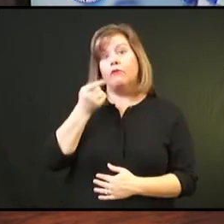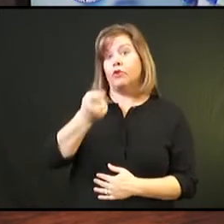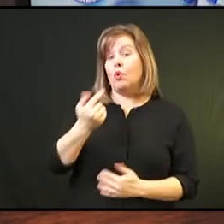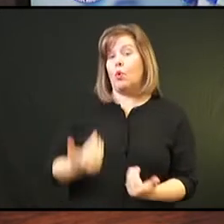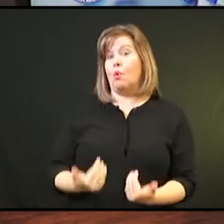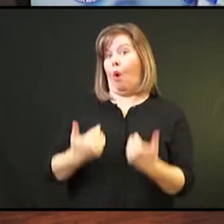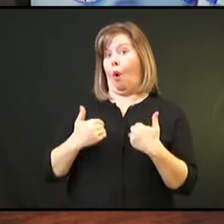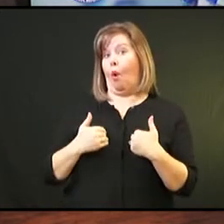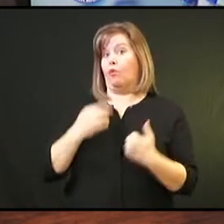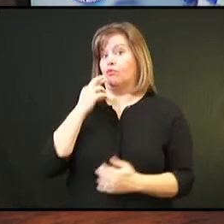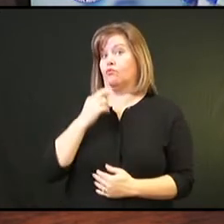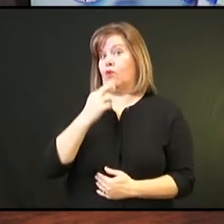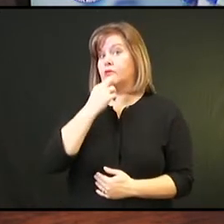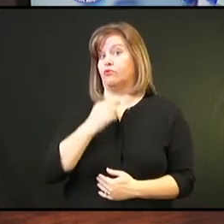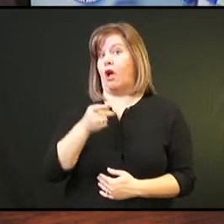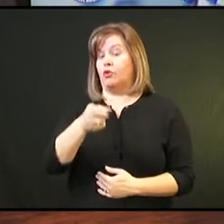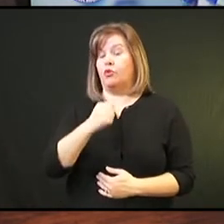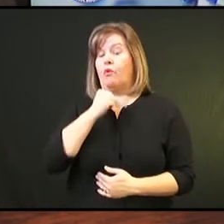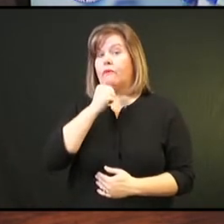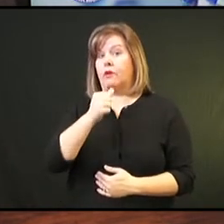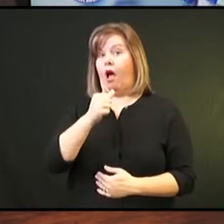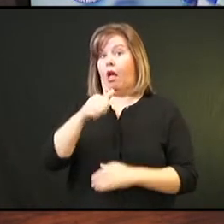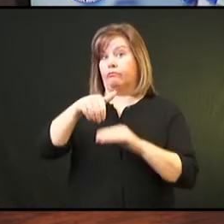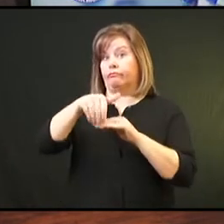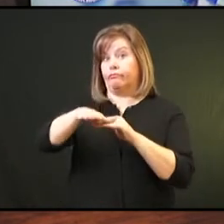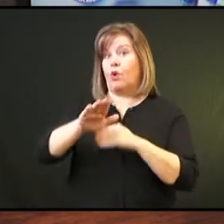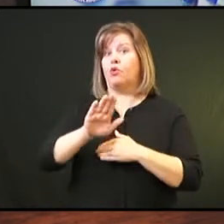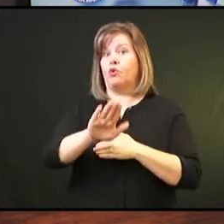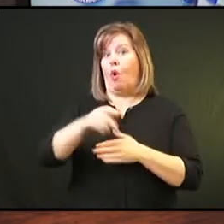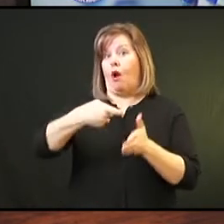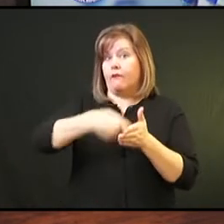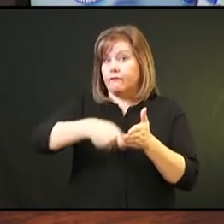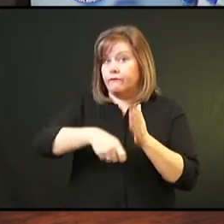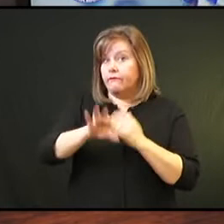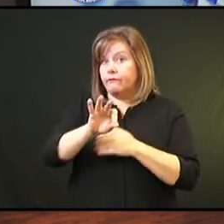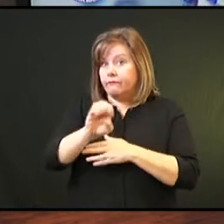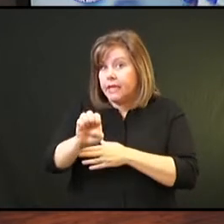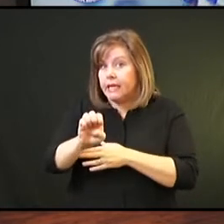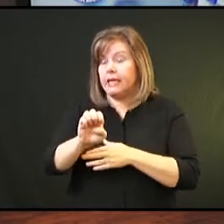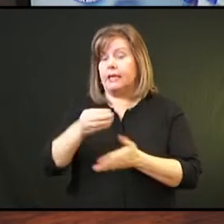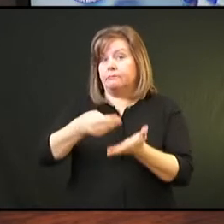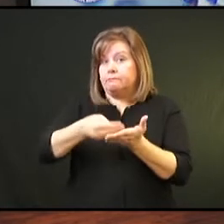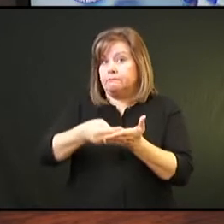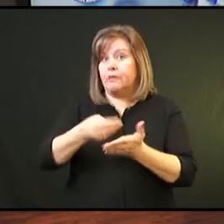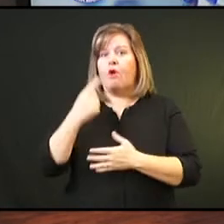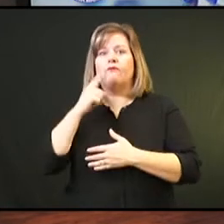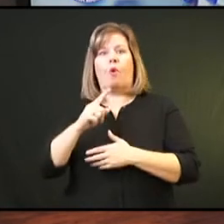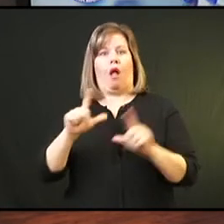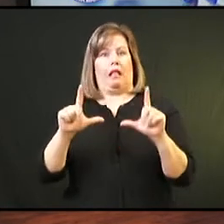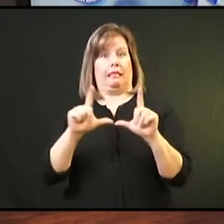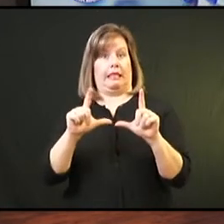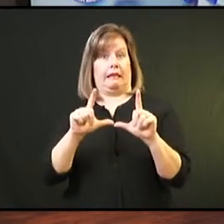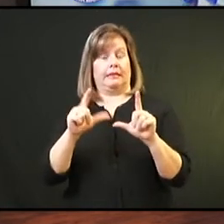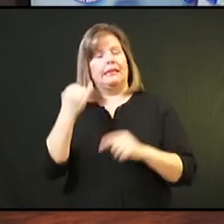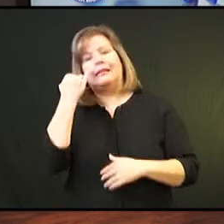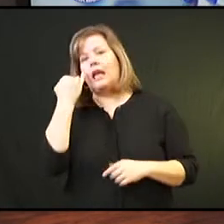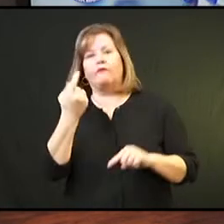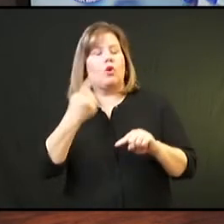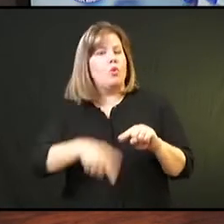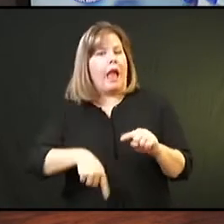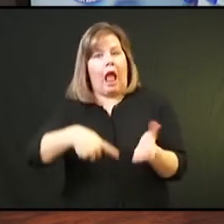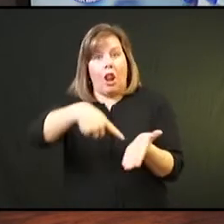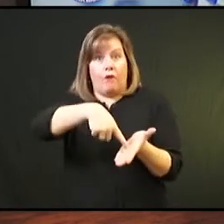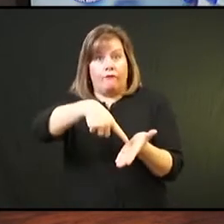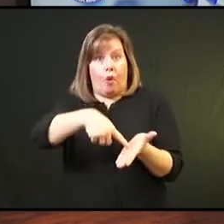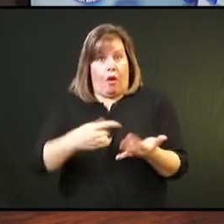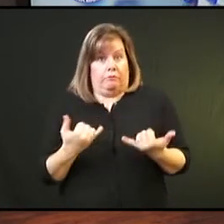haven't turned in your license renewal form and your fee yet, and if you can't afford the fee right now, what I'm asking you to